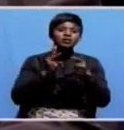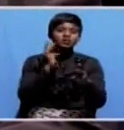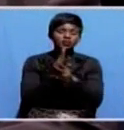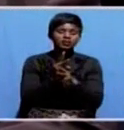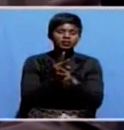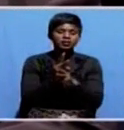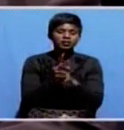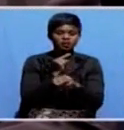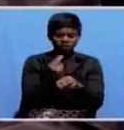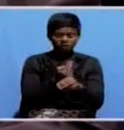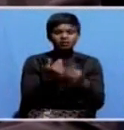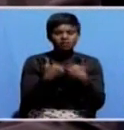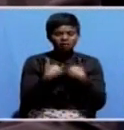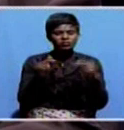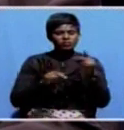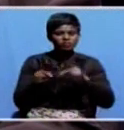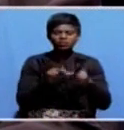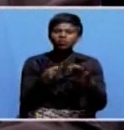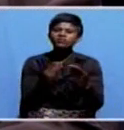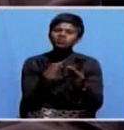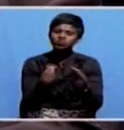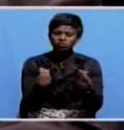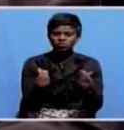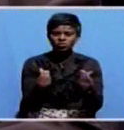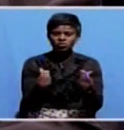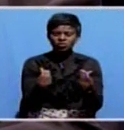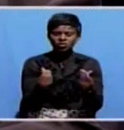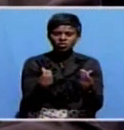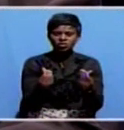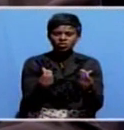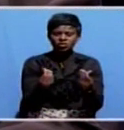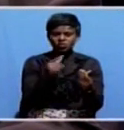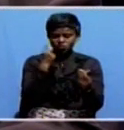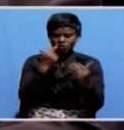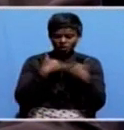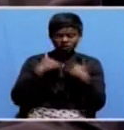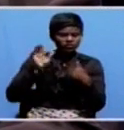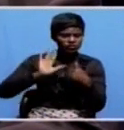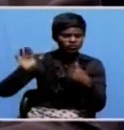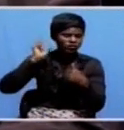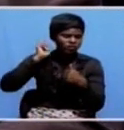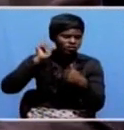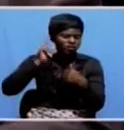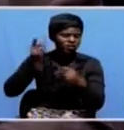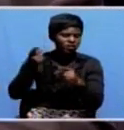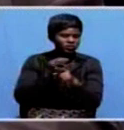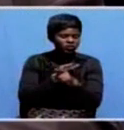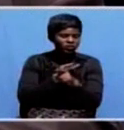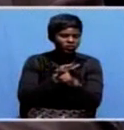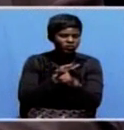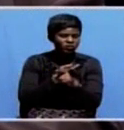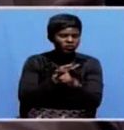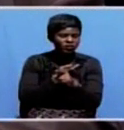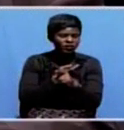There are very few people with that kind of background who rise from a